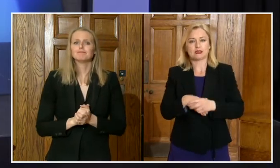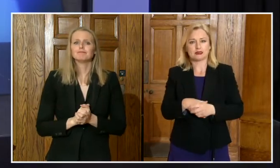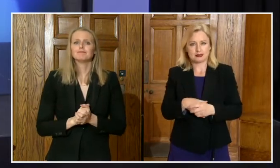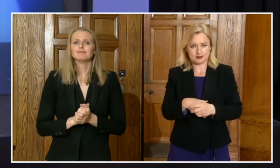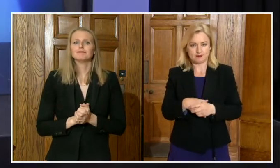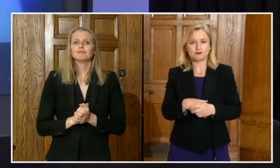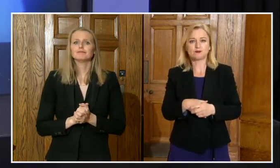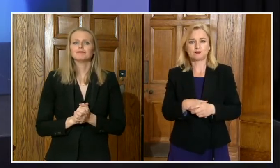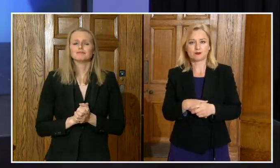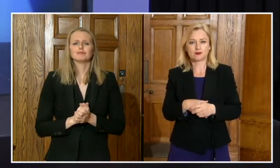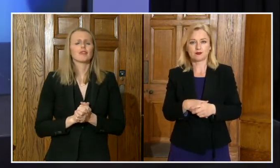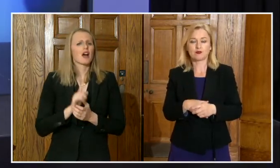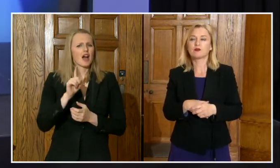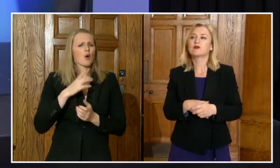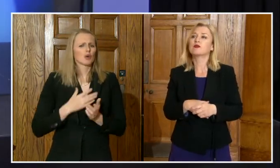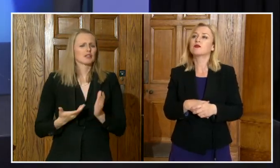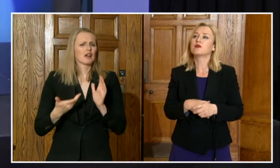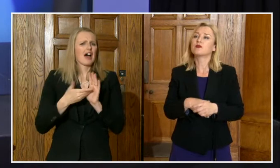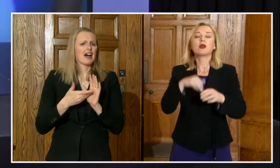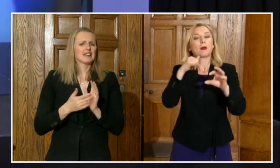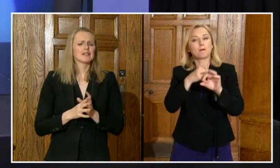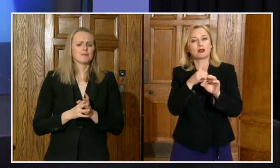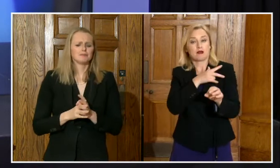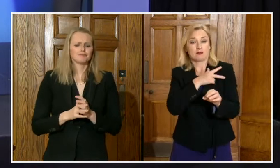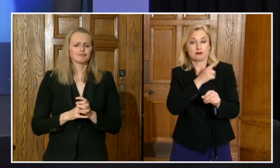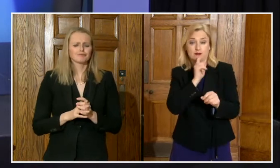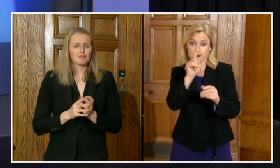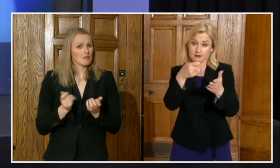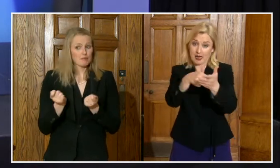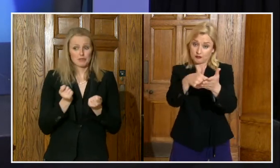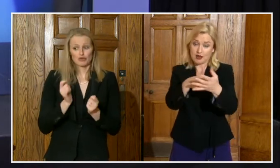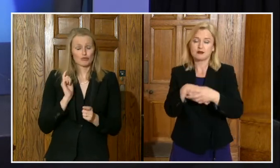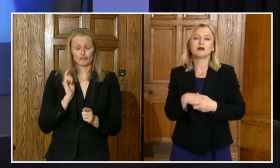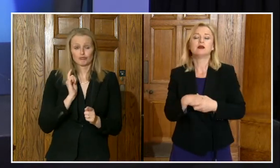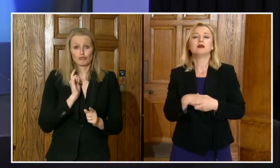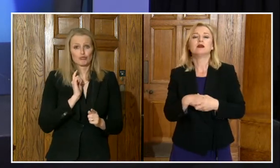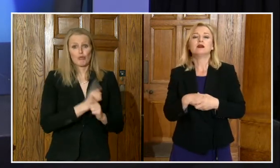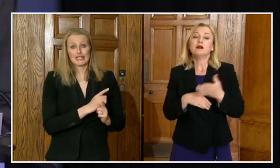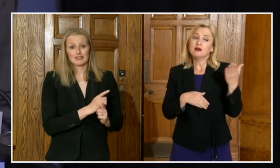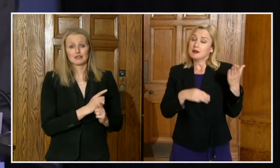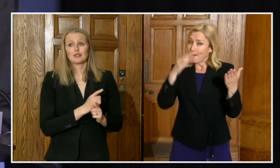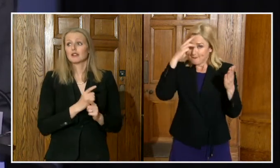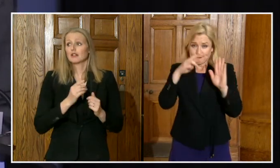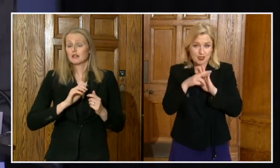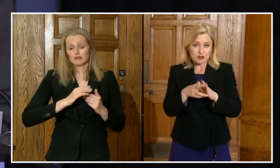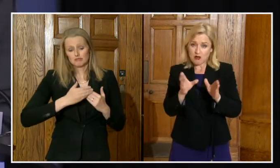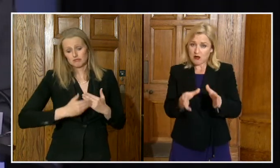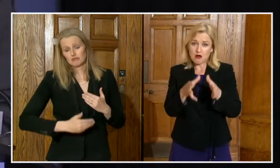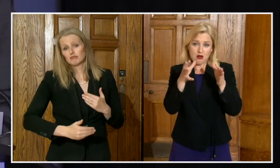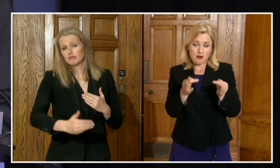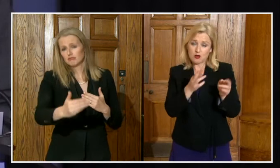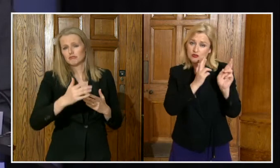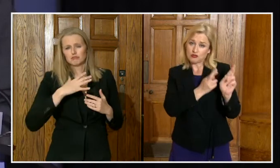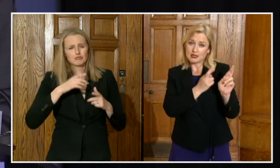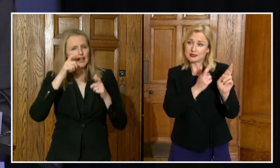Yeah, just to expand on that, Vicky, if I may, I think that the Minister is absolutely correct that the next steps in this need to be